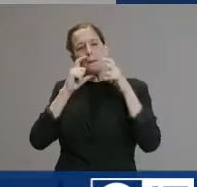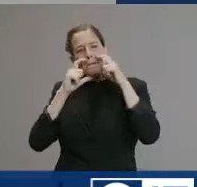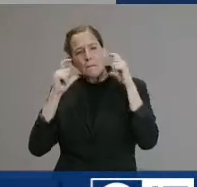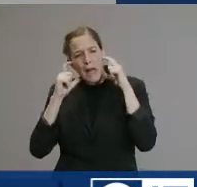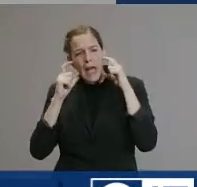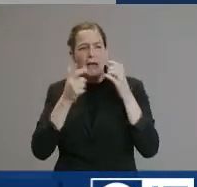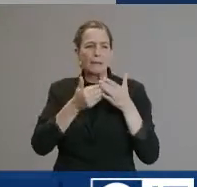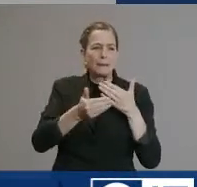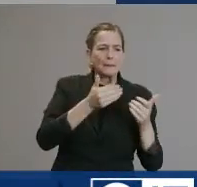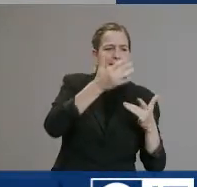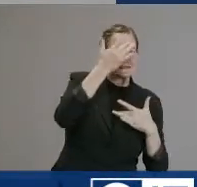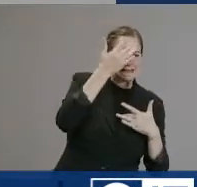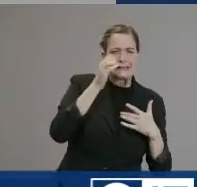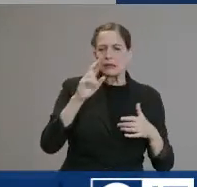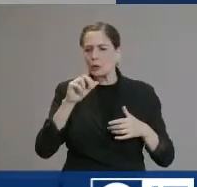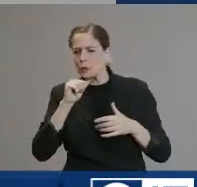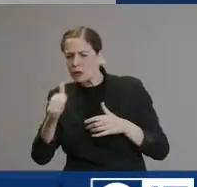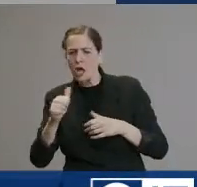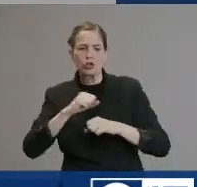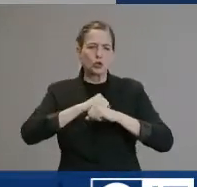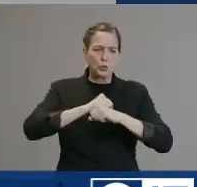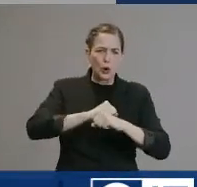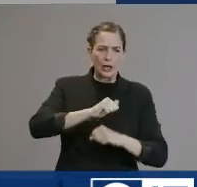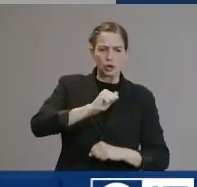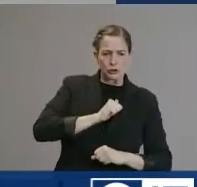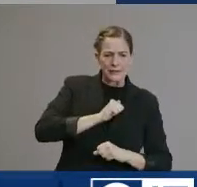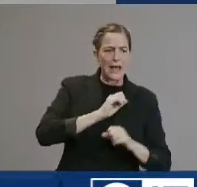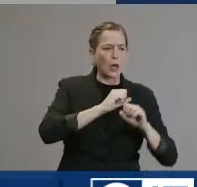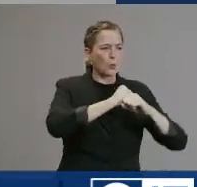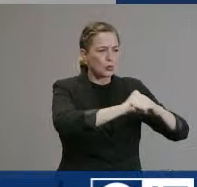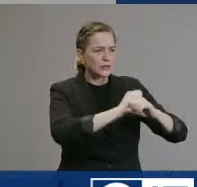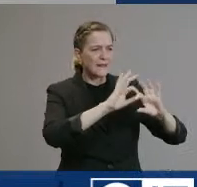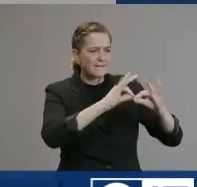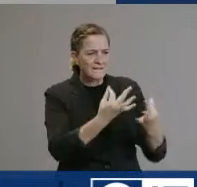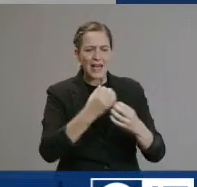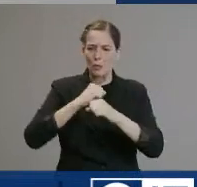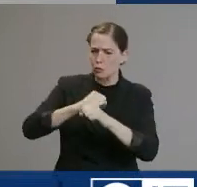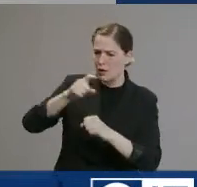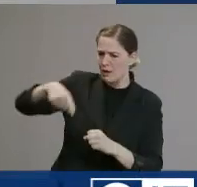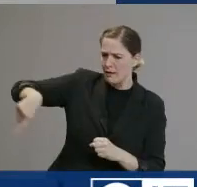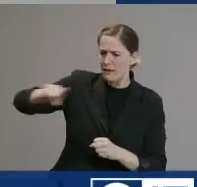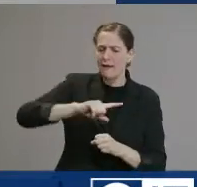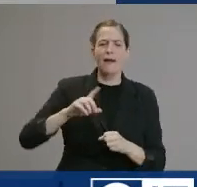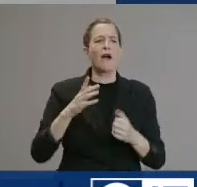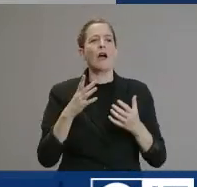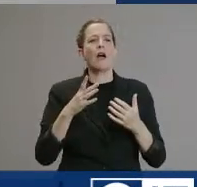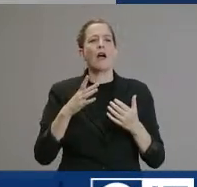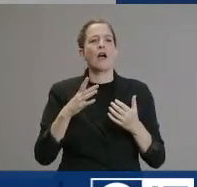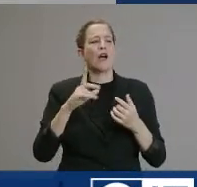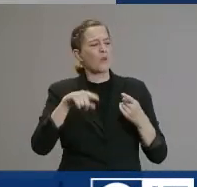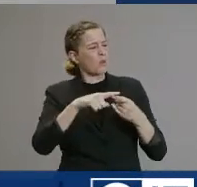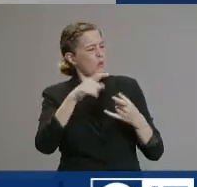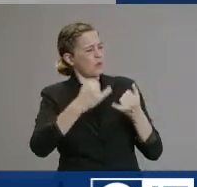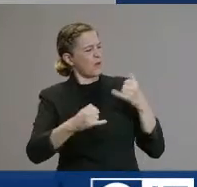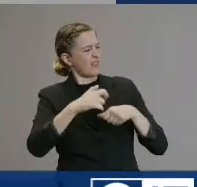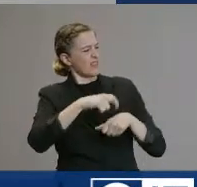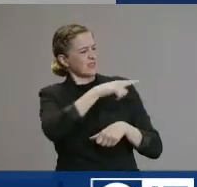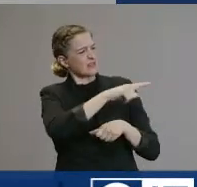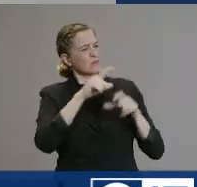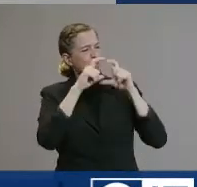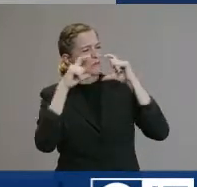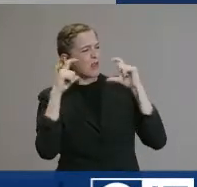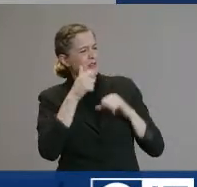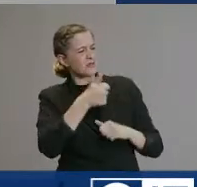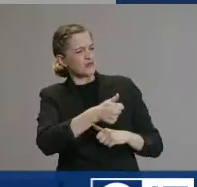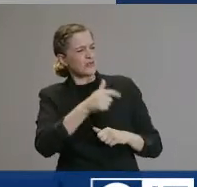others in the event you're infected and don't have any symptoms. When was the last time you wore a face mask, Governor? I was in, well, first I want to say I'm all